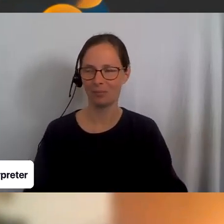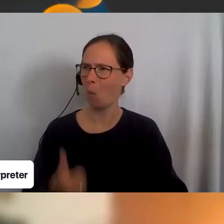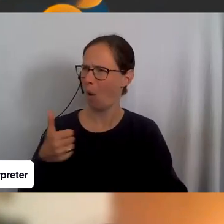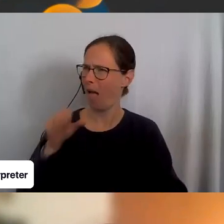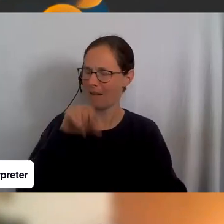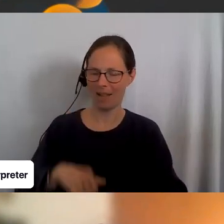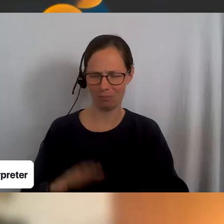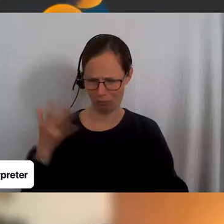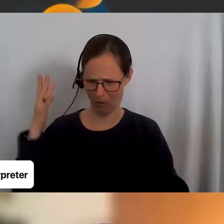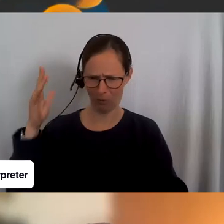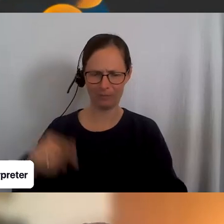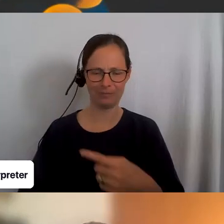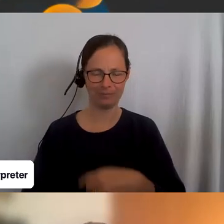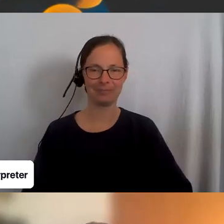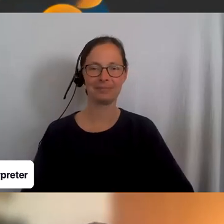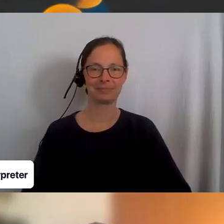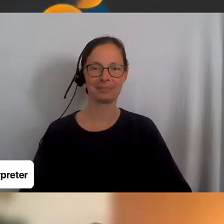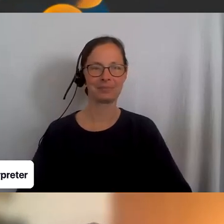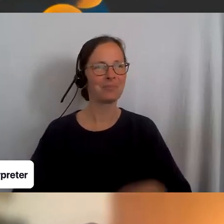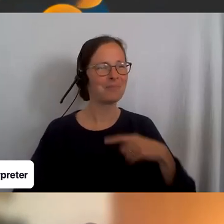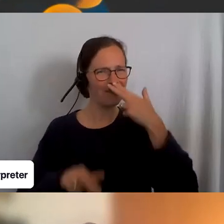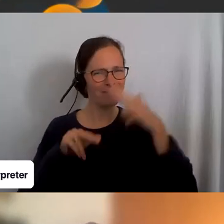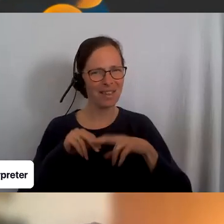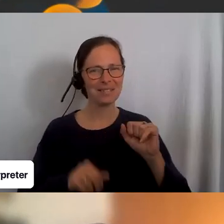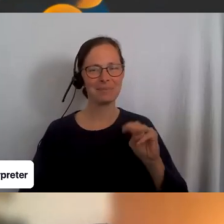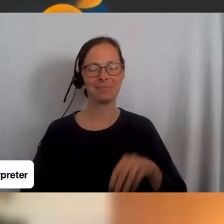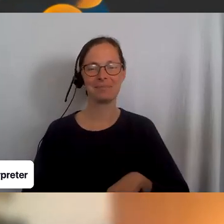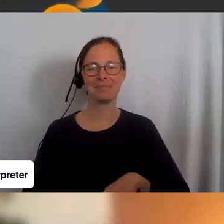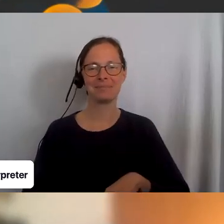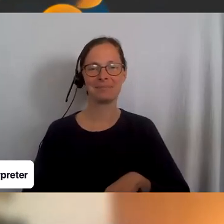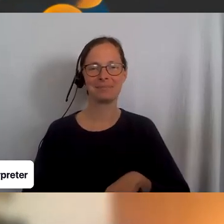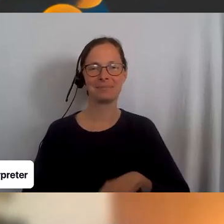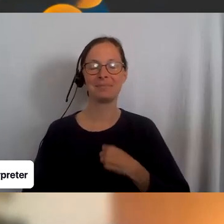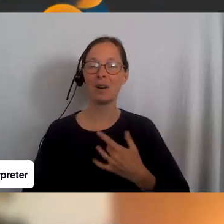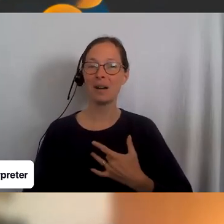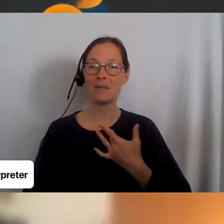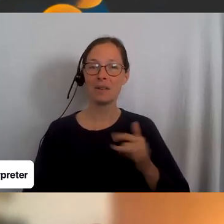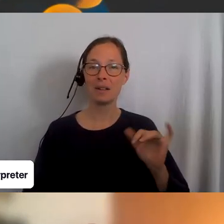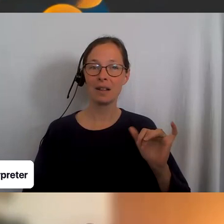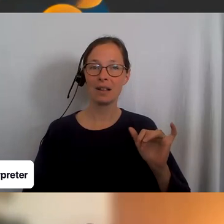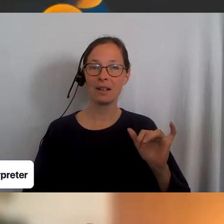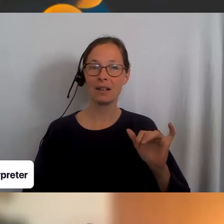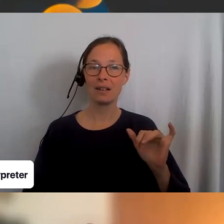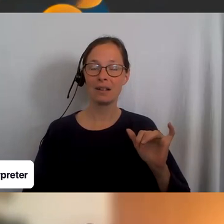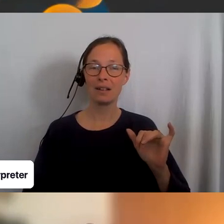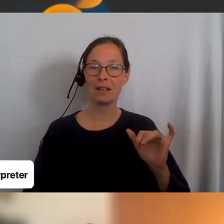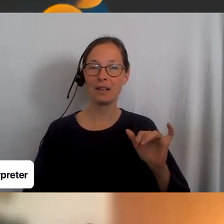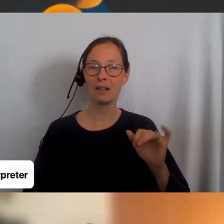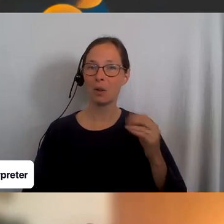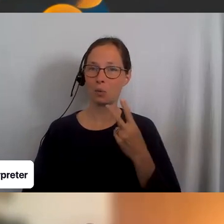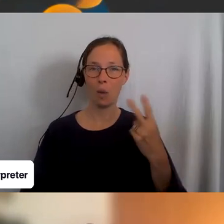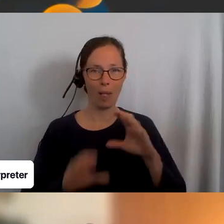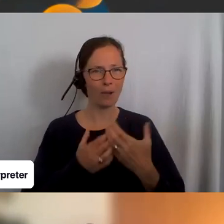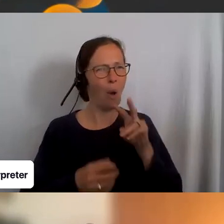it. Bravo. Well, these have been so fun, Sam. I feel like you between the 2 sets of class. Look at